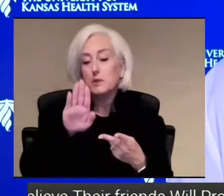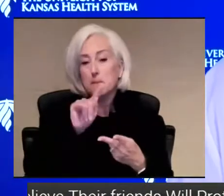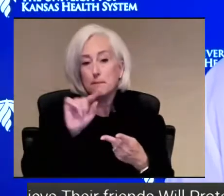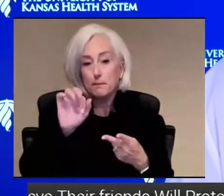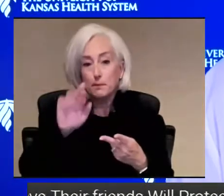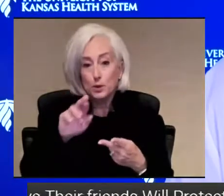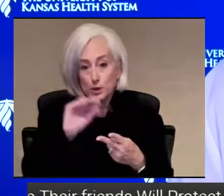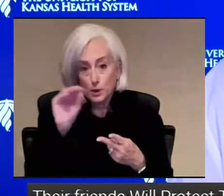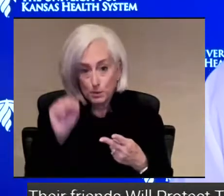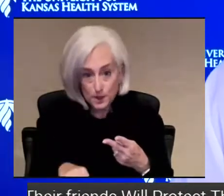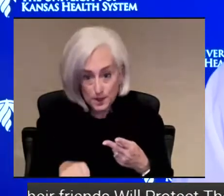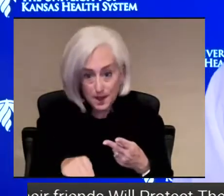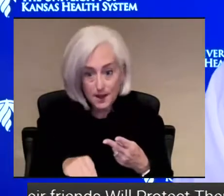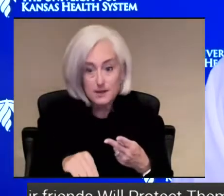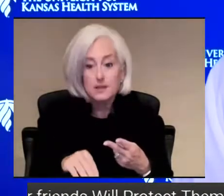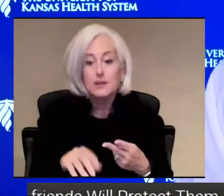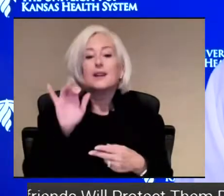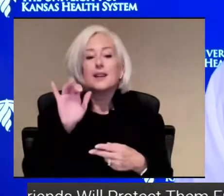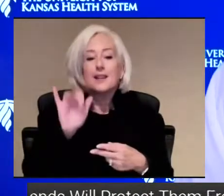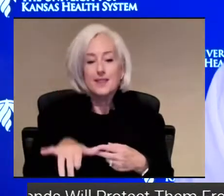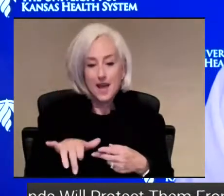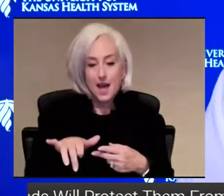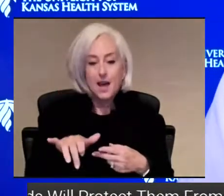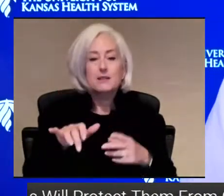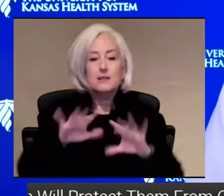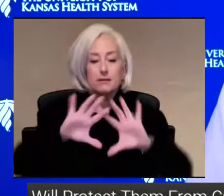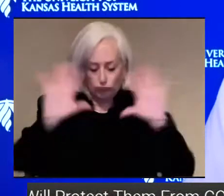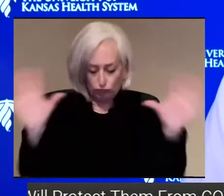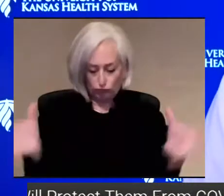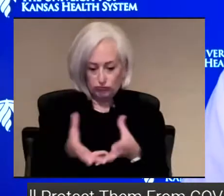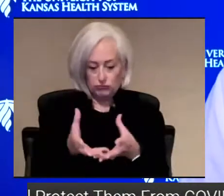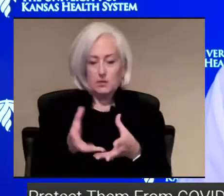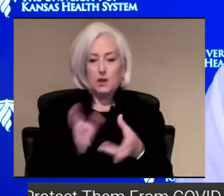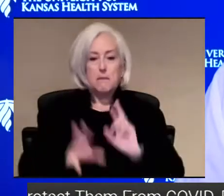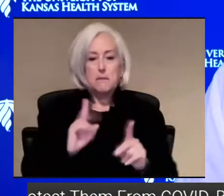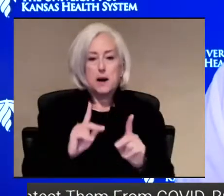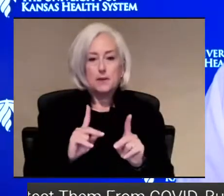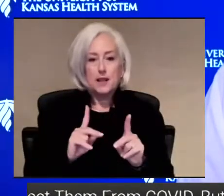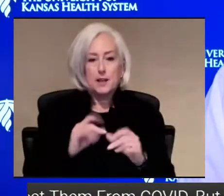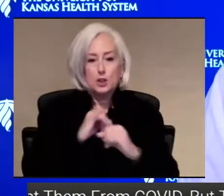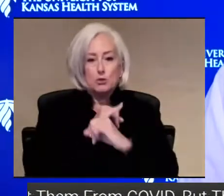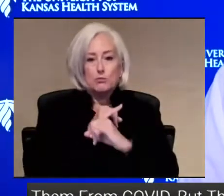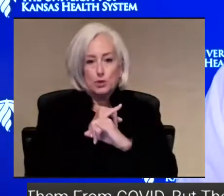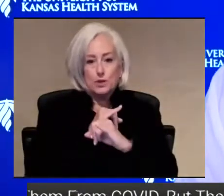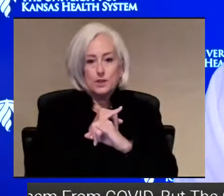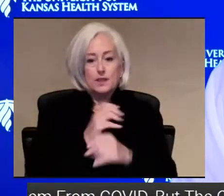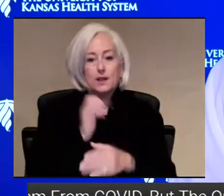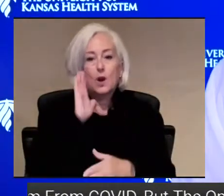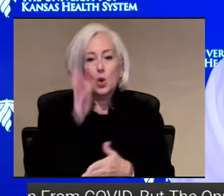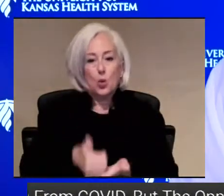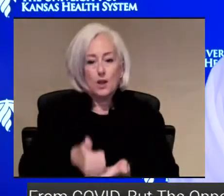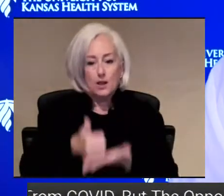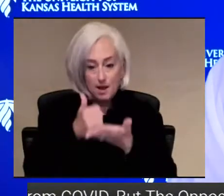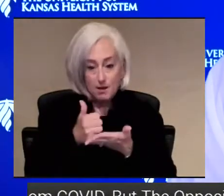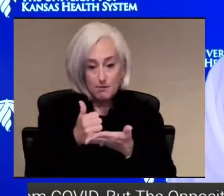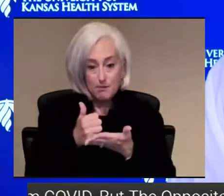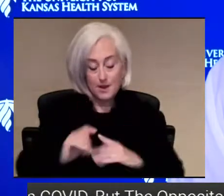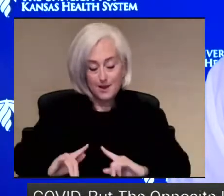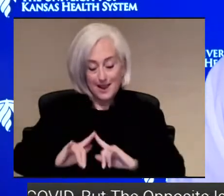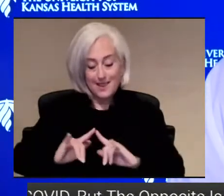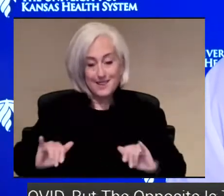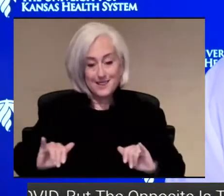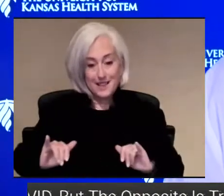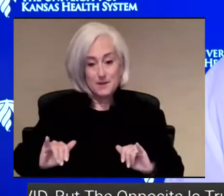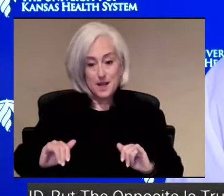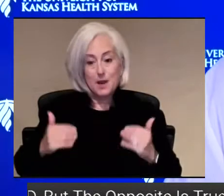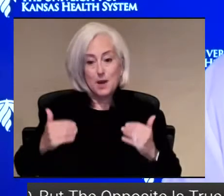that population-type immunity, that will help. But of course, Steve, we do know also that there is that large population that is unable to be vaccinated